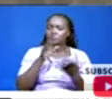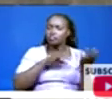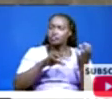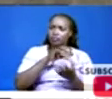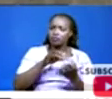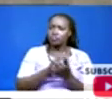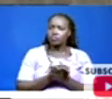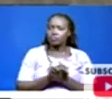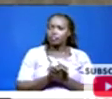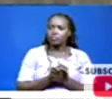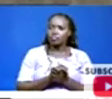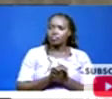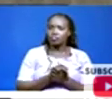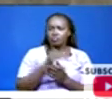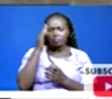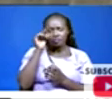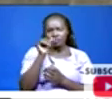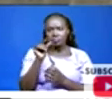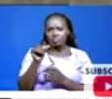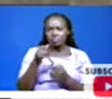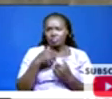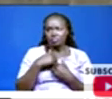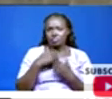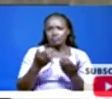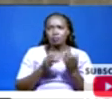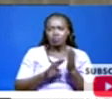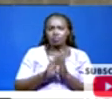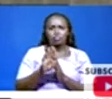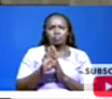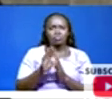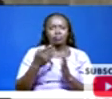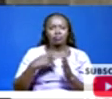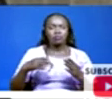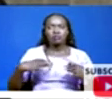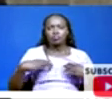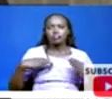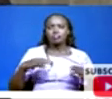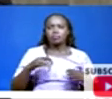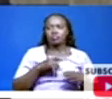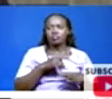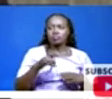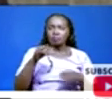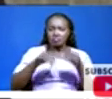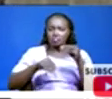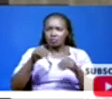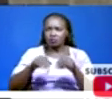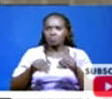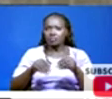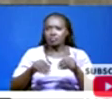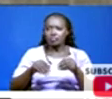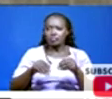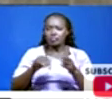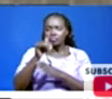Najua akili ni nywele na kila mtu anazaki. Mimi nahitaji maendeleo kwa watu wangu, wale ambao walinipigia kura, wale wako nipigia. Ndio